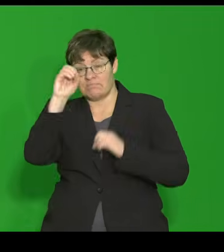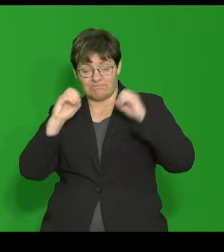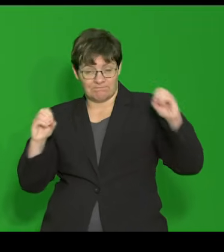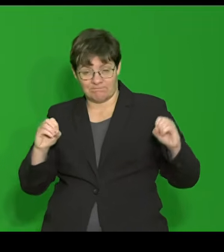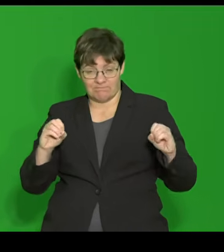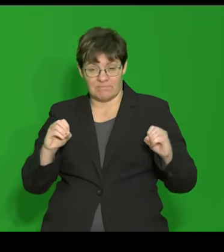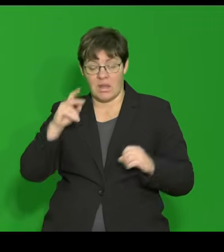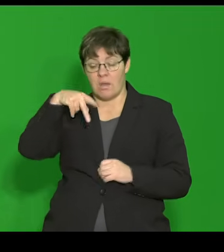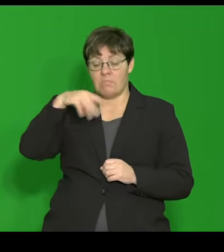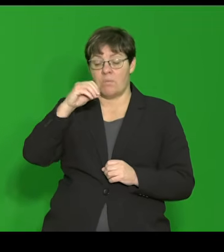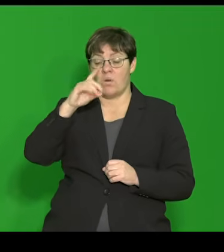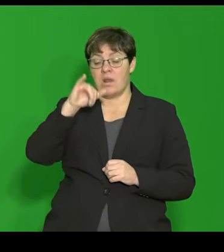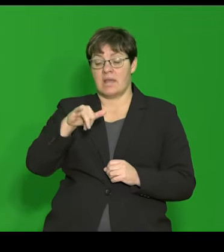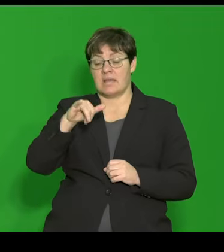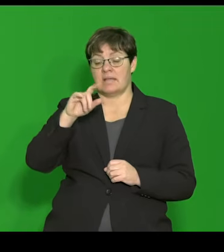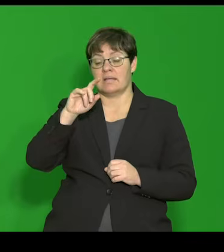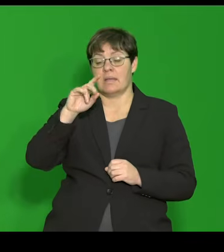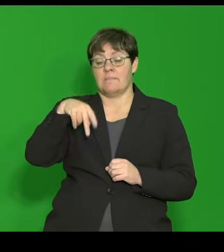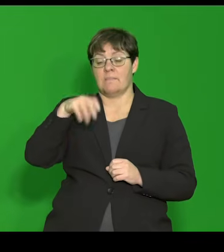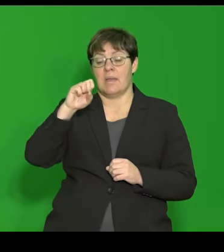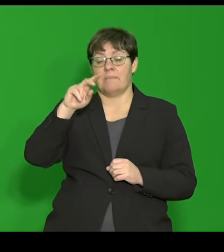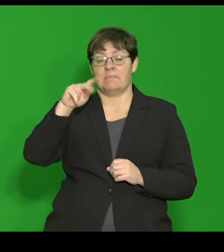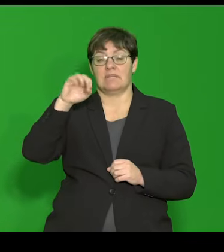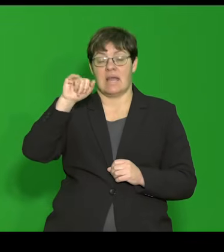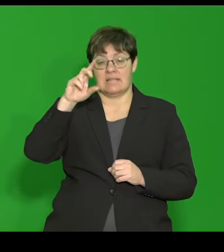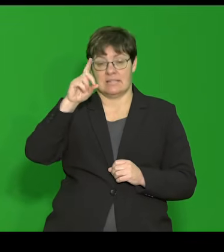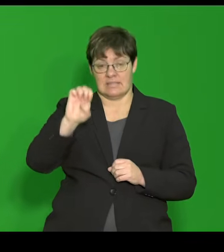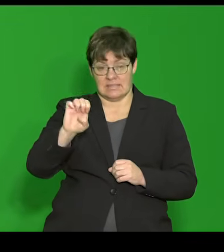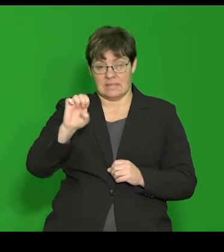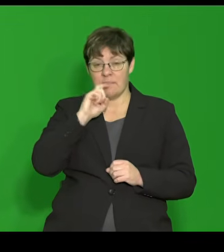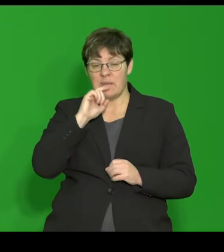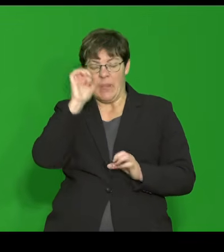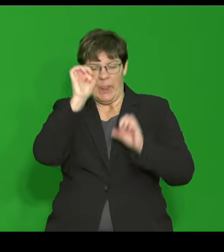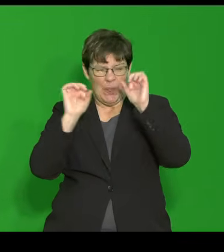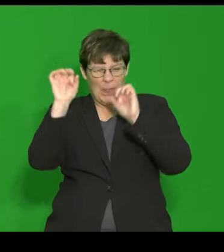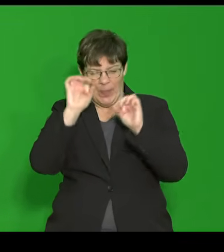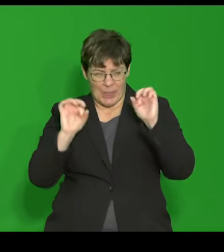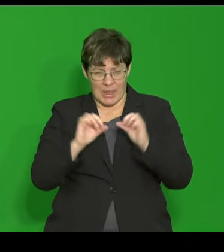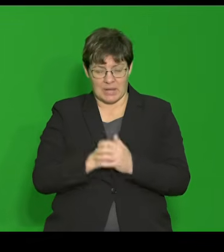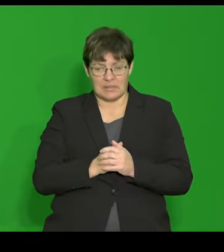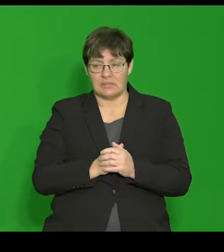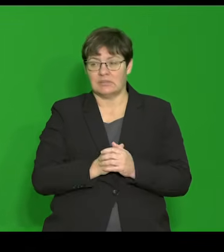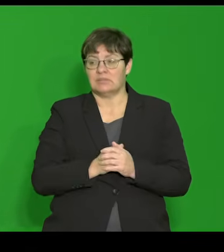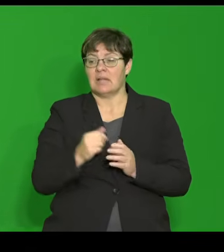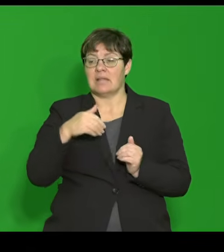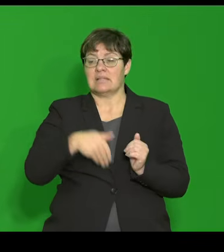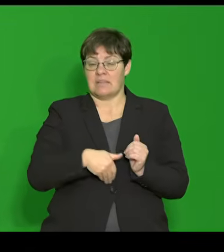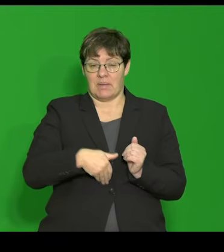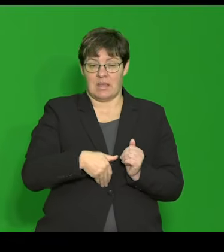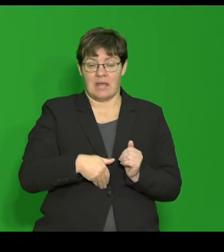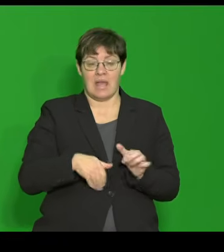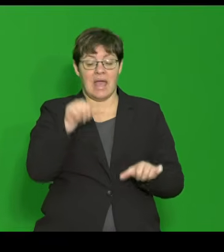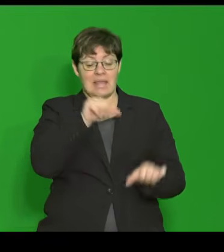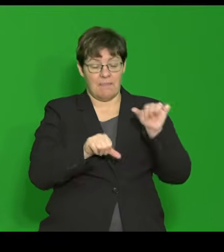into polypeptides. Polypeptides are smaller molecules that make up proteins. We know that